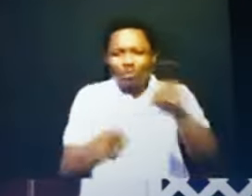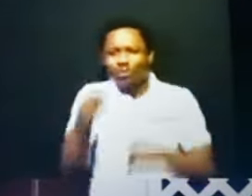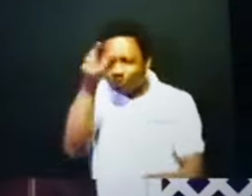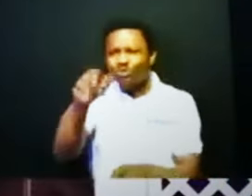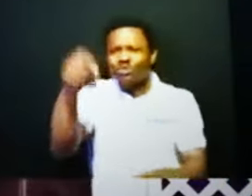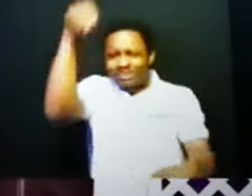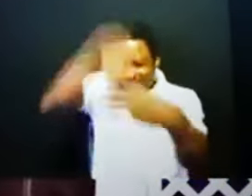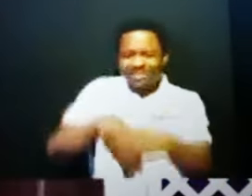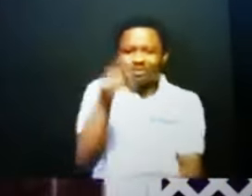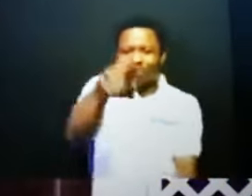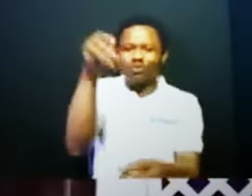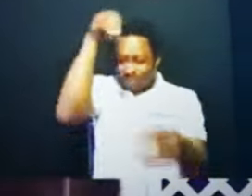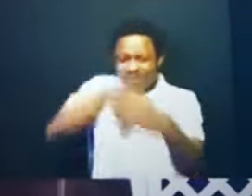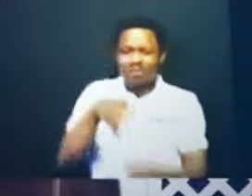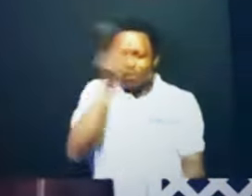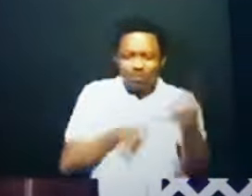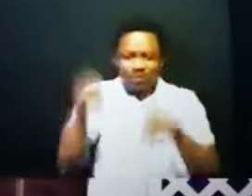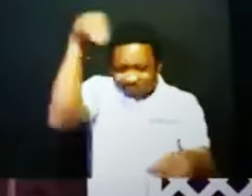people.